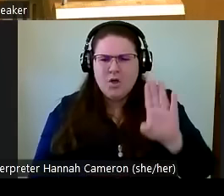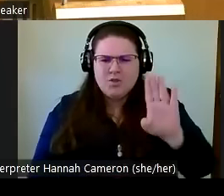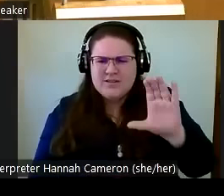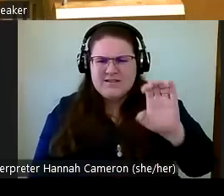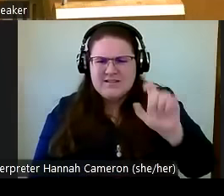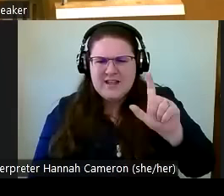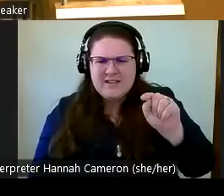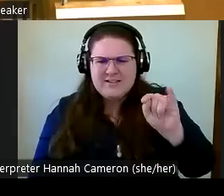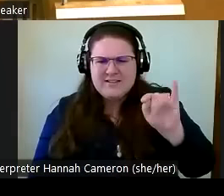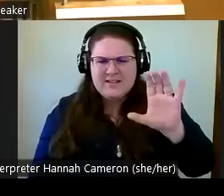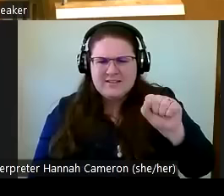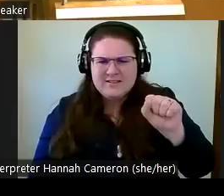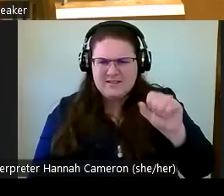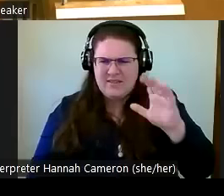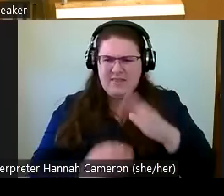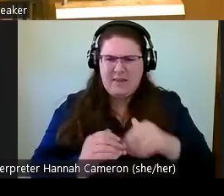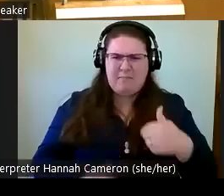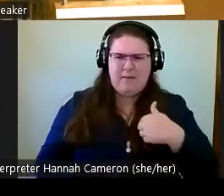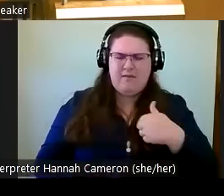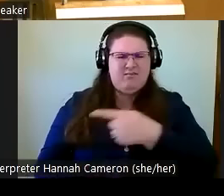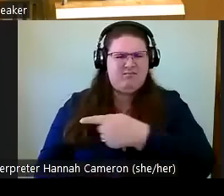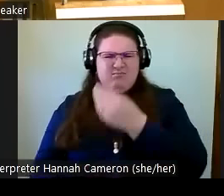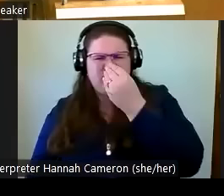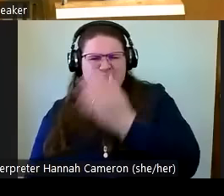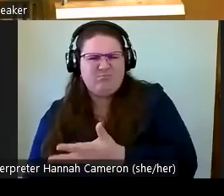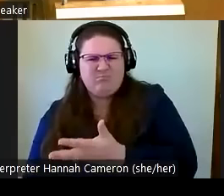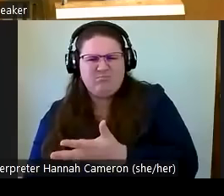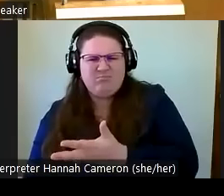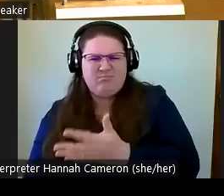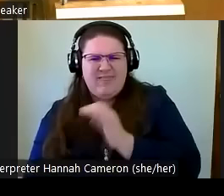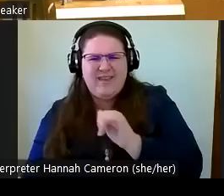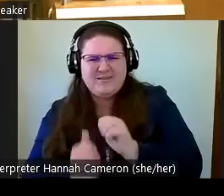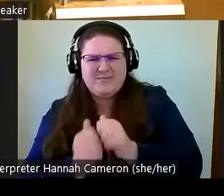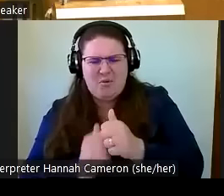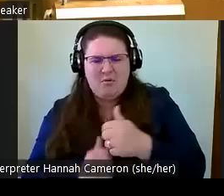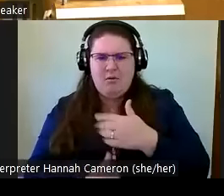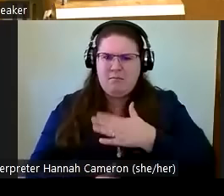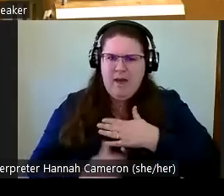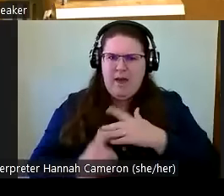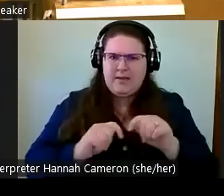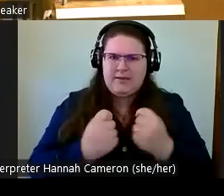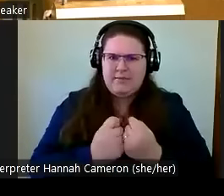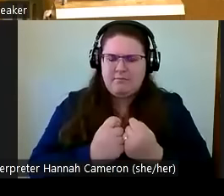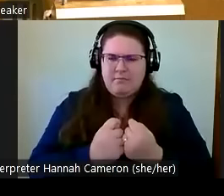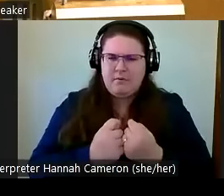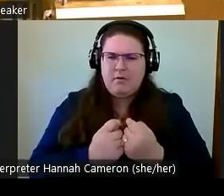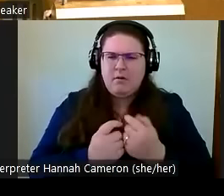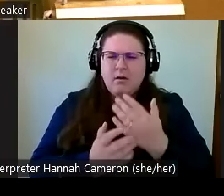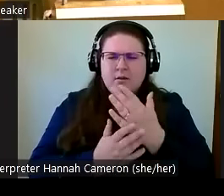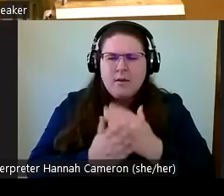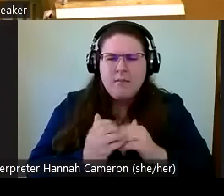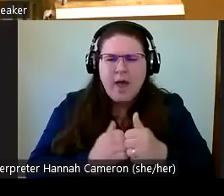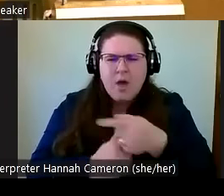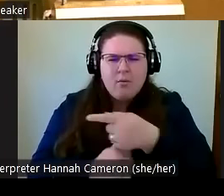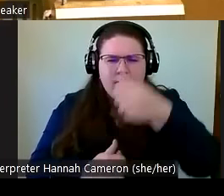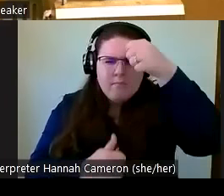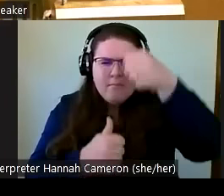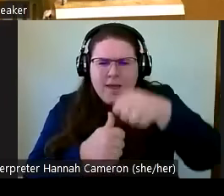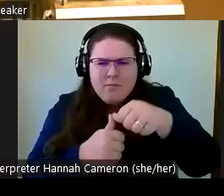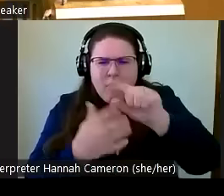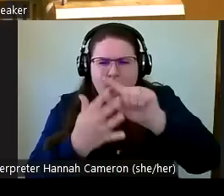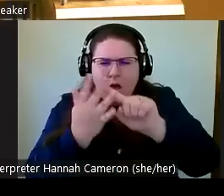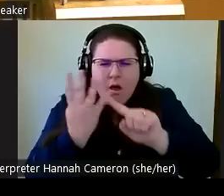And Terry doesn't care nearly as much about the Boston Celtics as I do. So somehow she was retaining this information